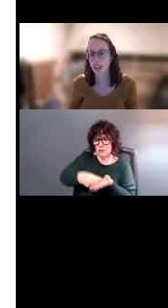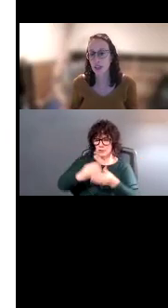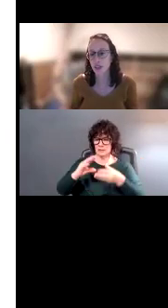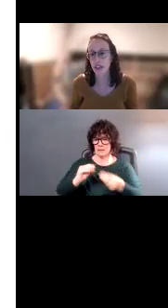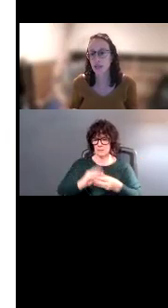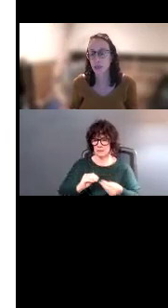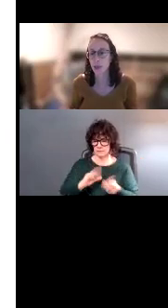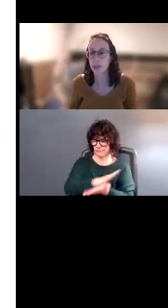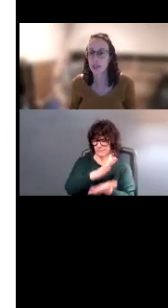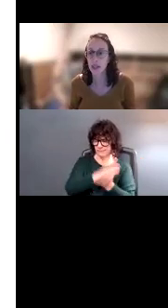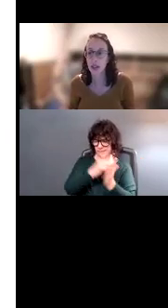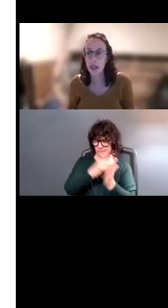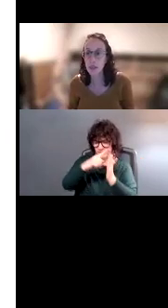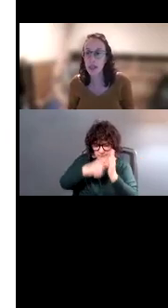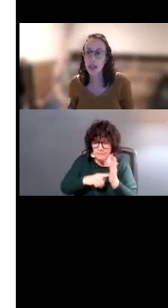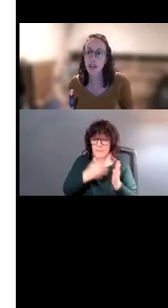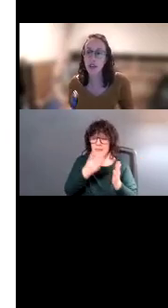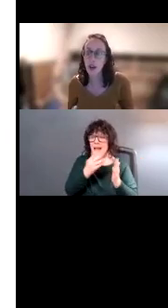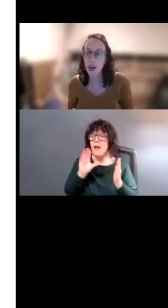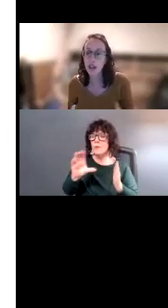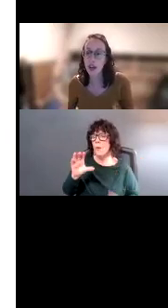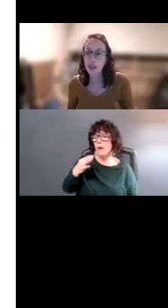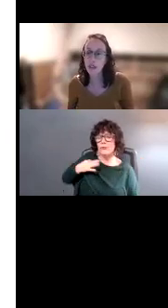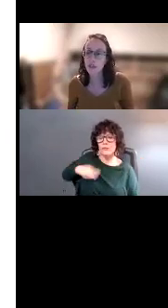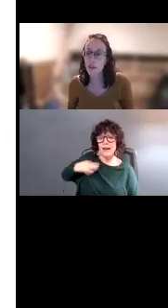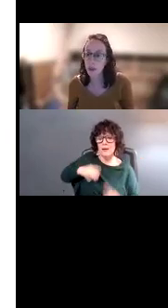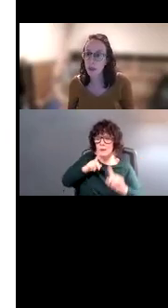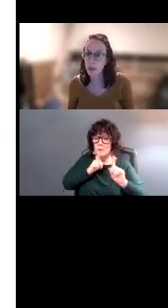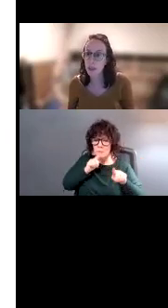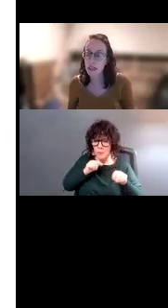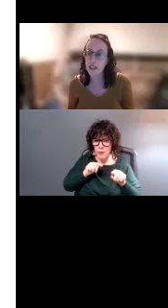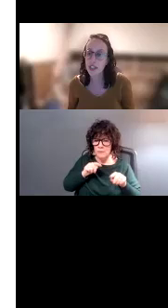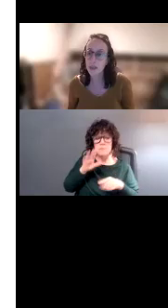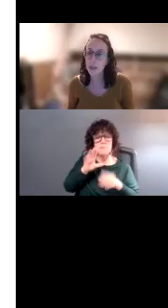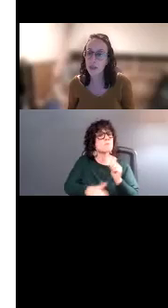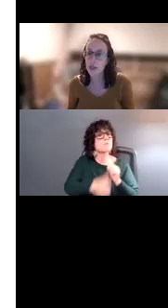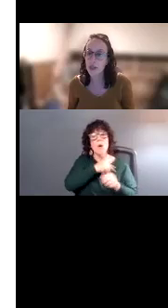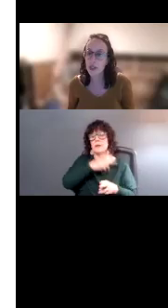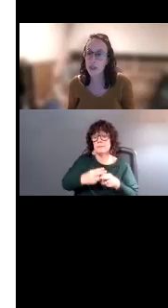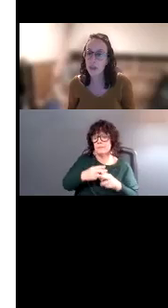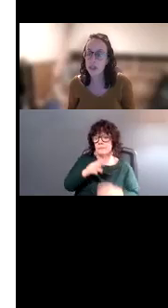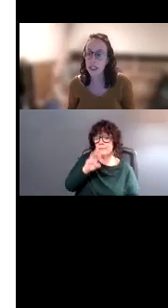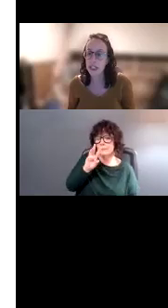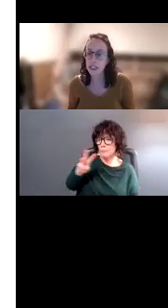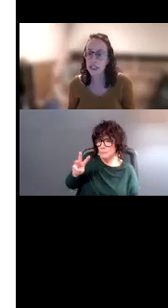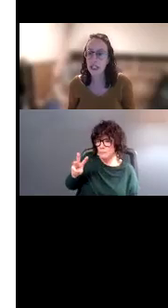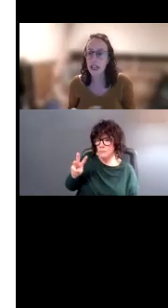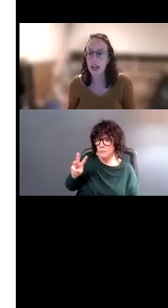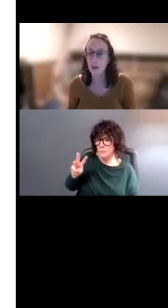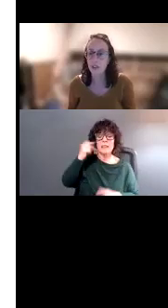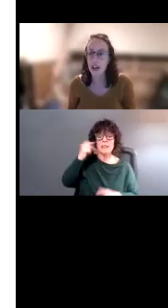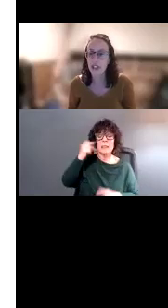is Annual Credit Report. There are also phone numbers available for these